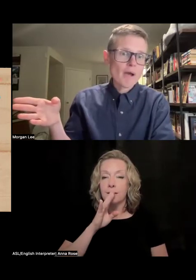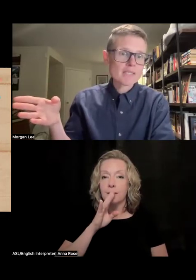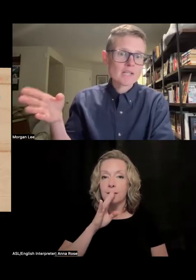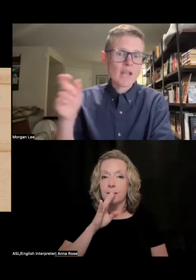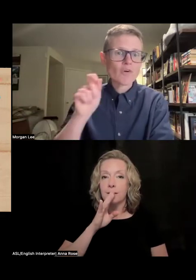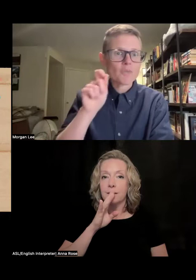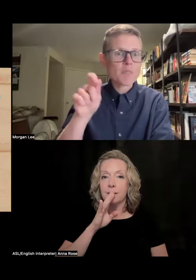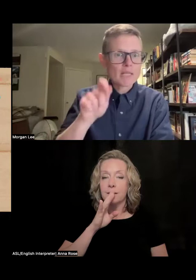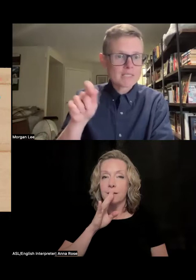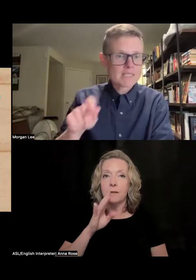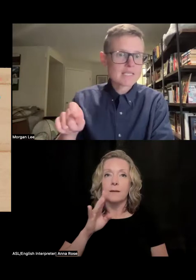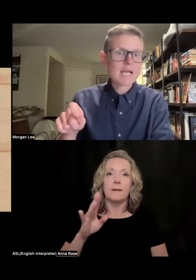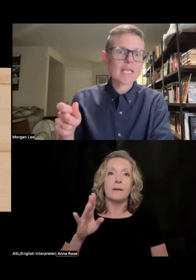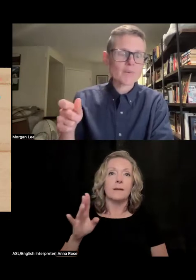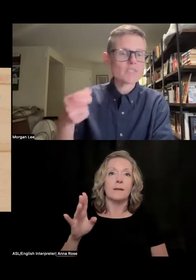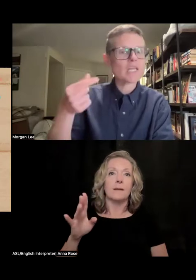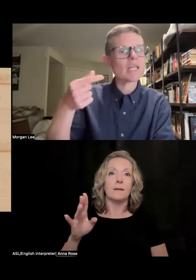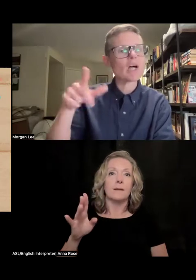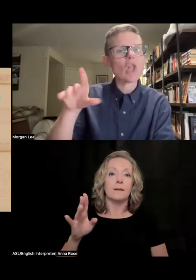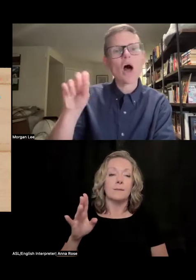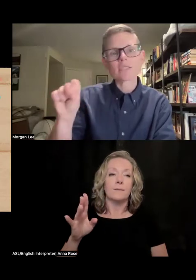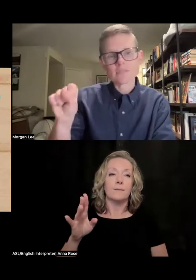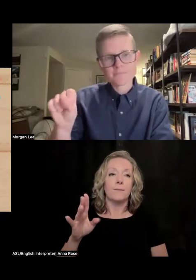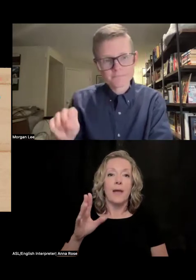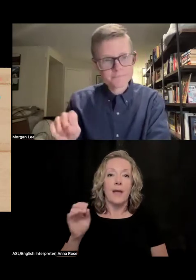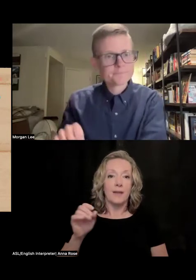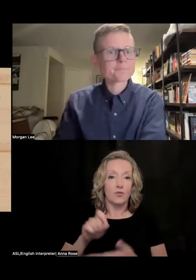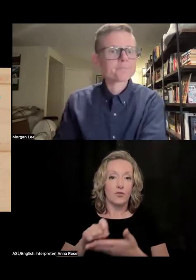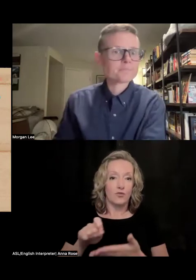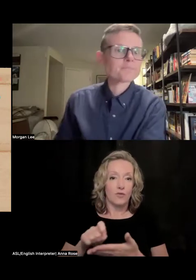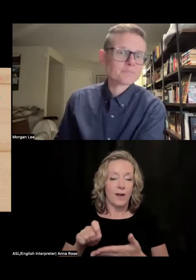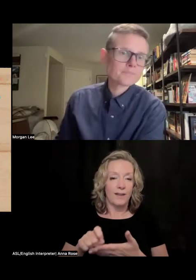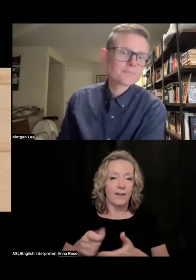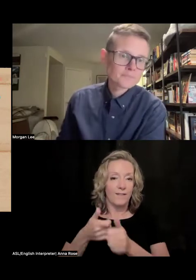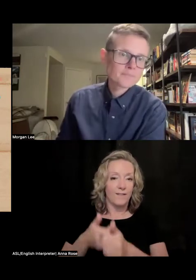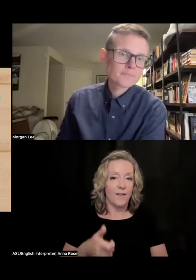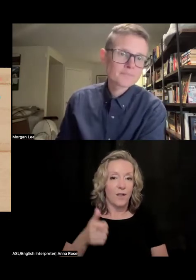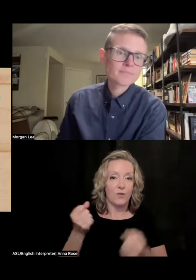she writes a lot of her responses in sign language in a gloss.